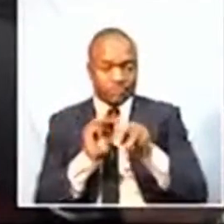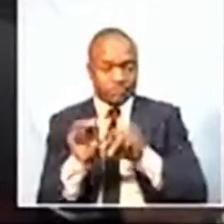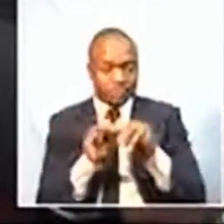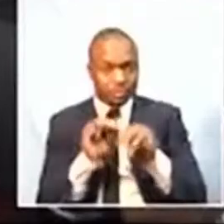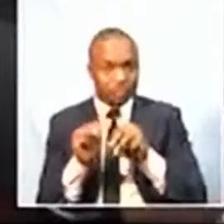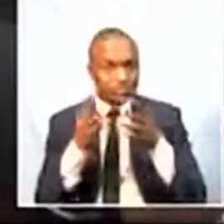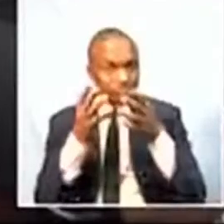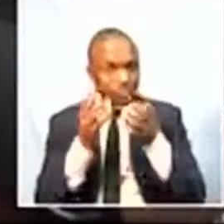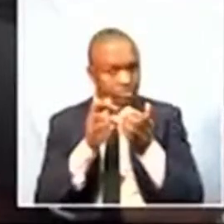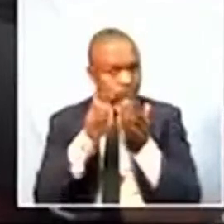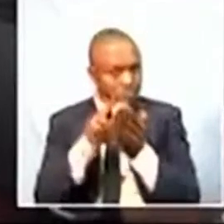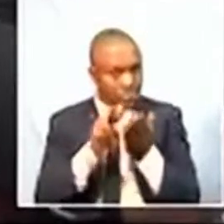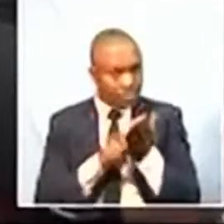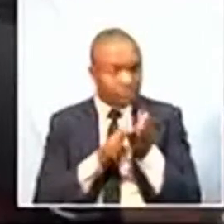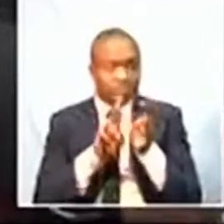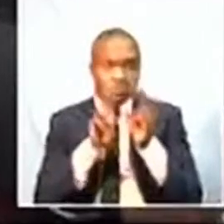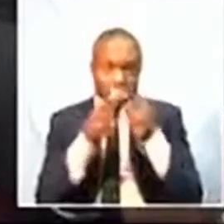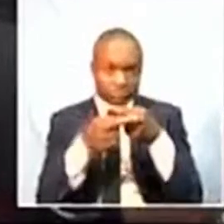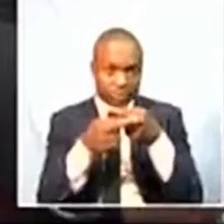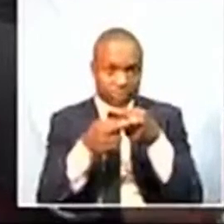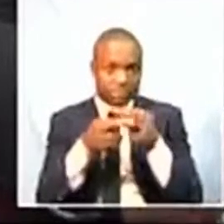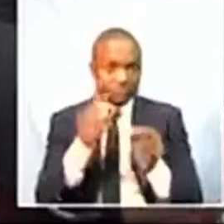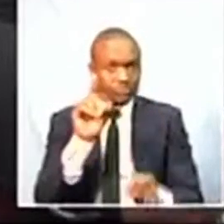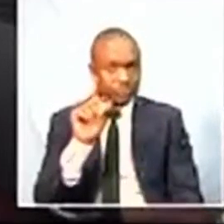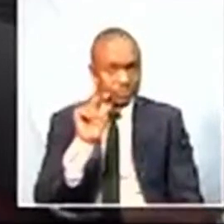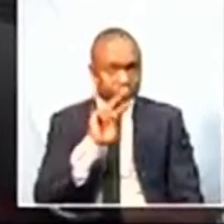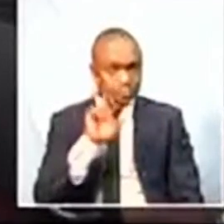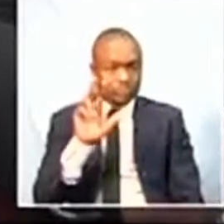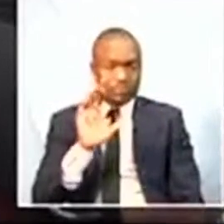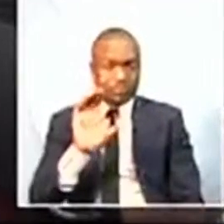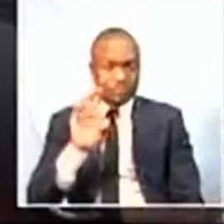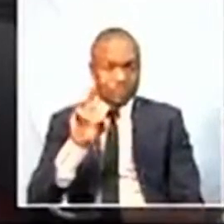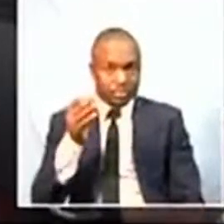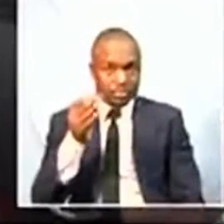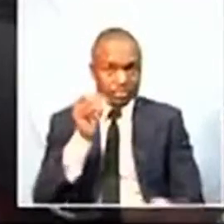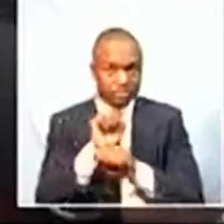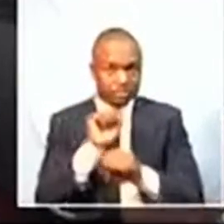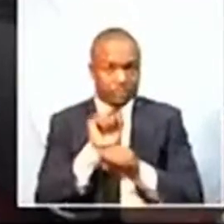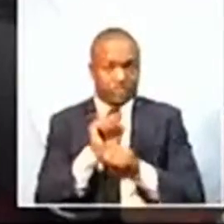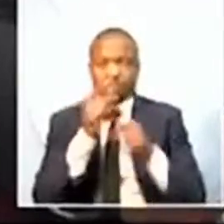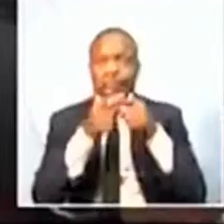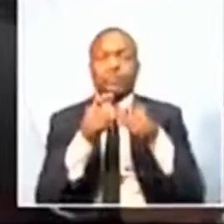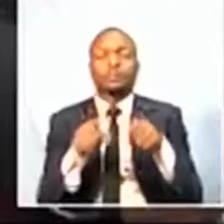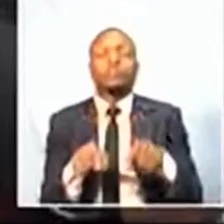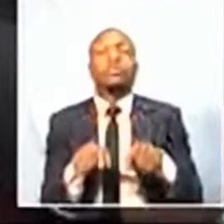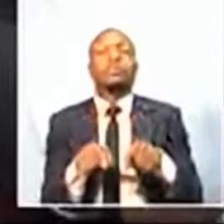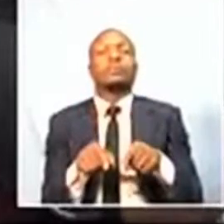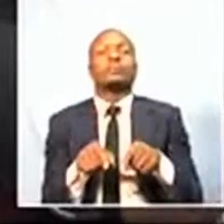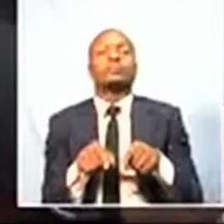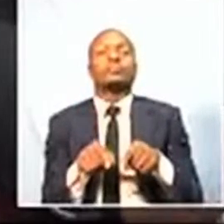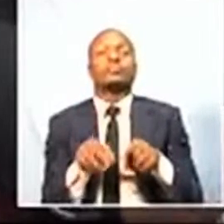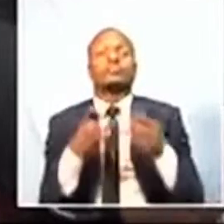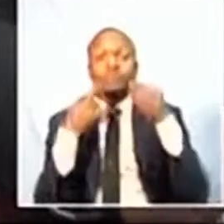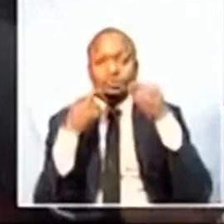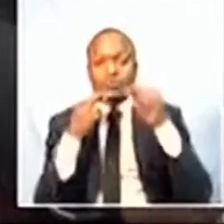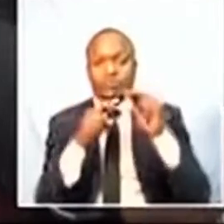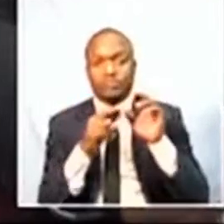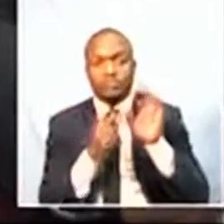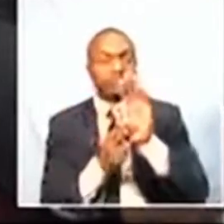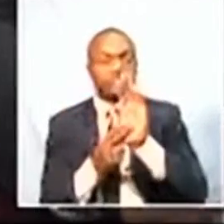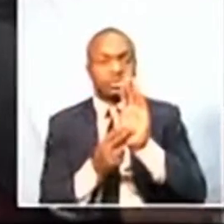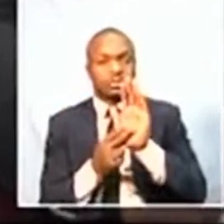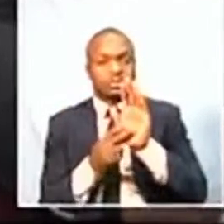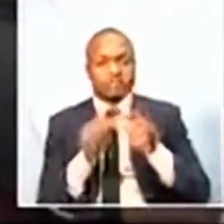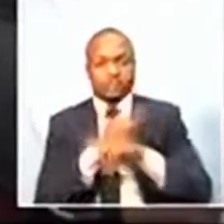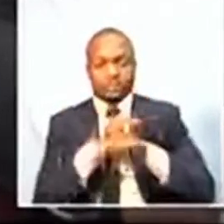management wishes to report that a reconciliation of the 2023 CDF performance was undertaken and the results are as shown in the